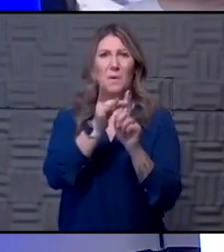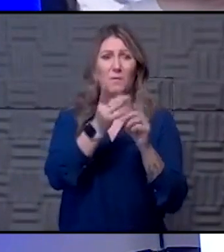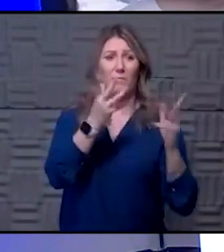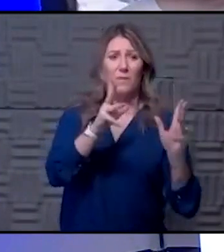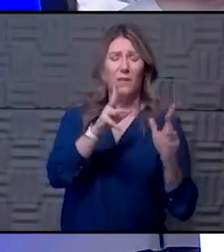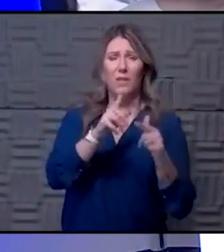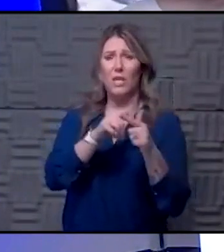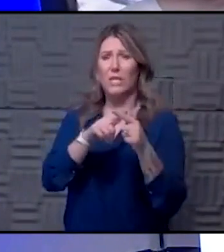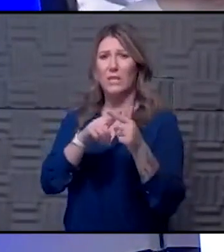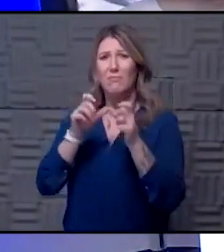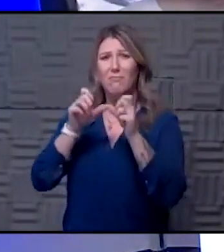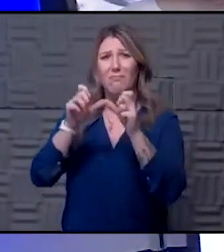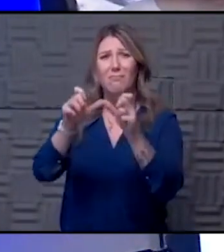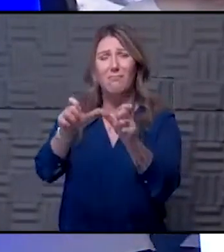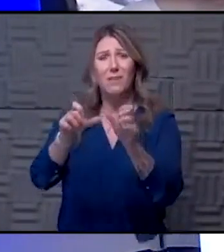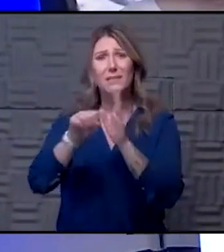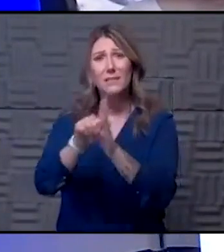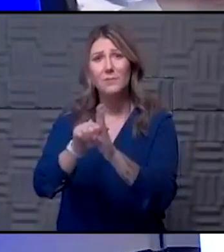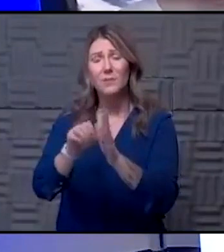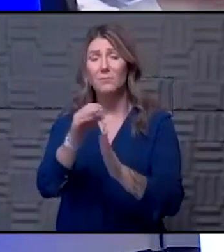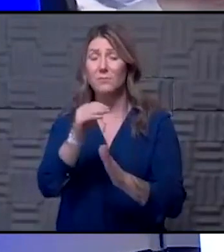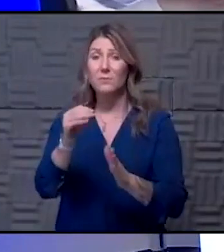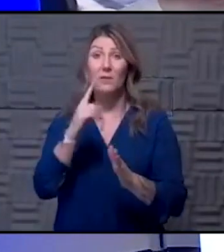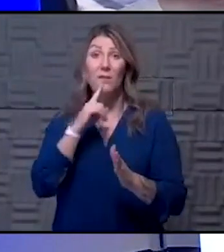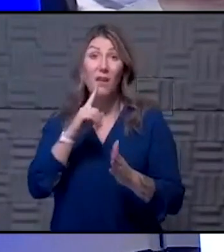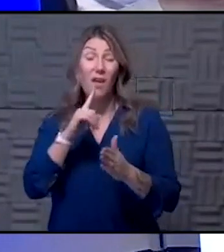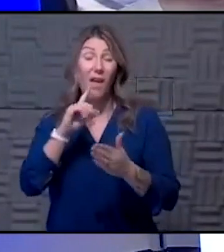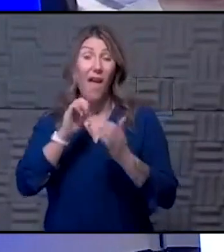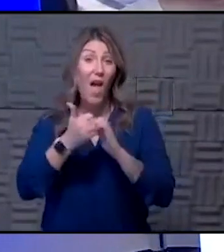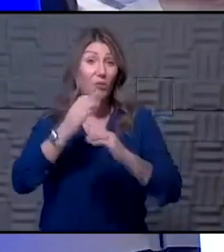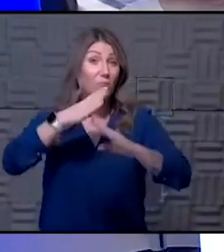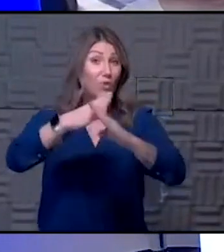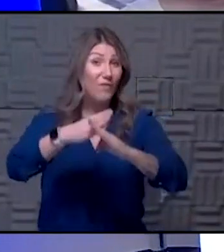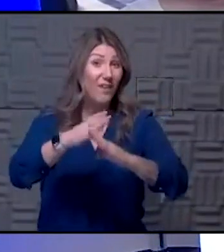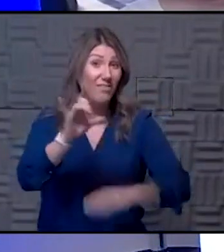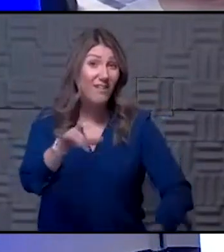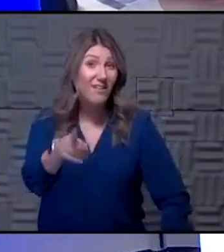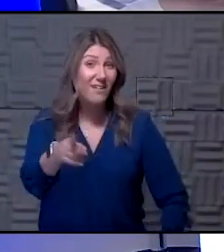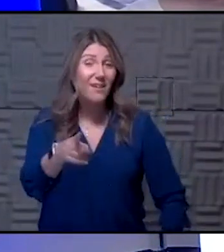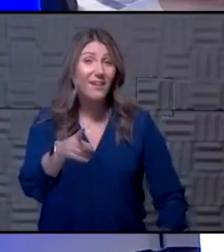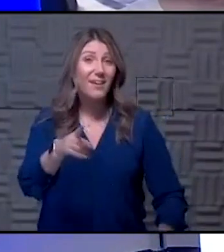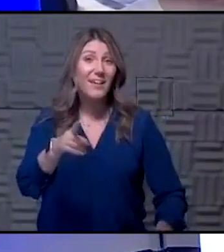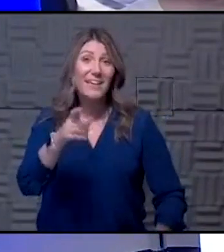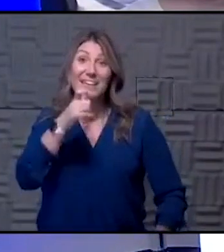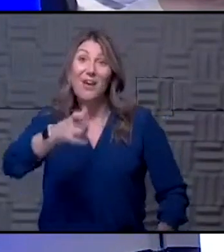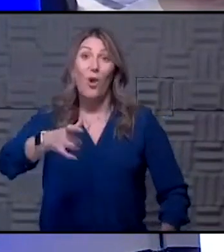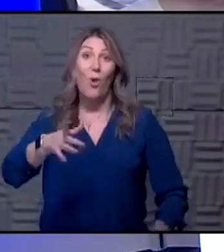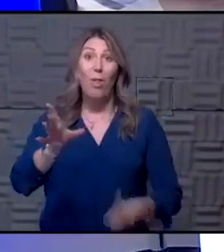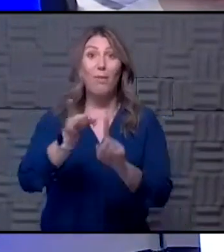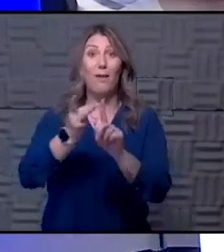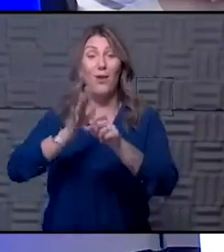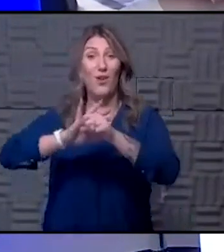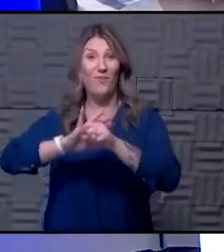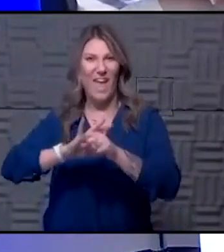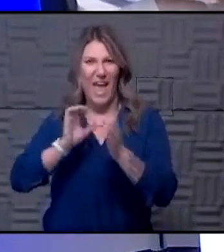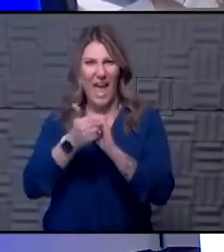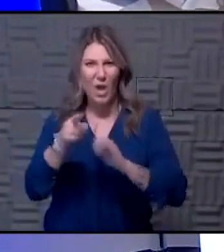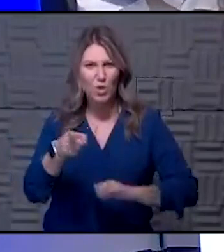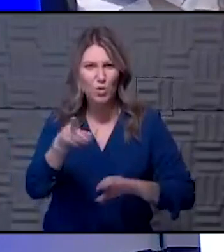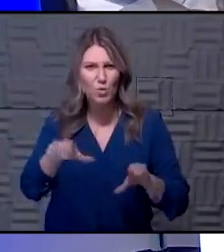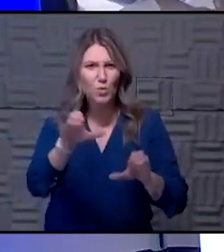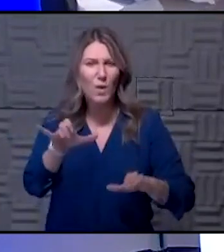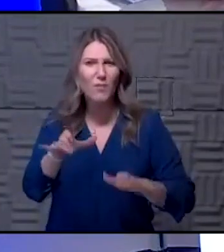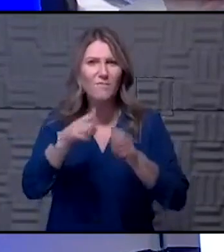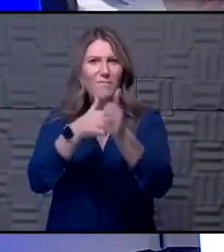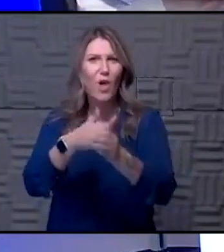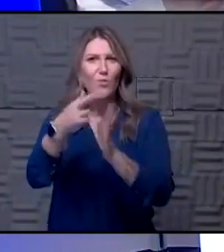we're going to have a lot of work to do as we go forward. You know how you prevent long haul syndrome? Don't get COVID. You know how you not get COVID? You follow the rules of infection